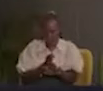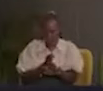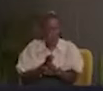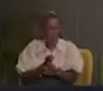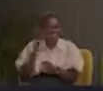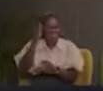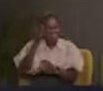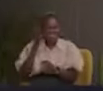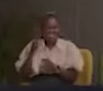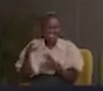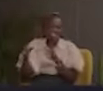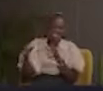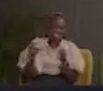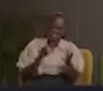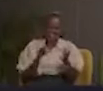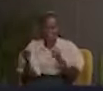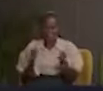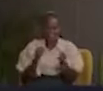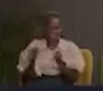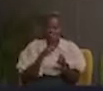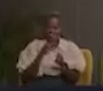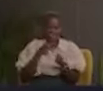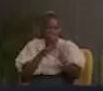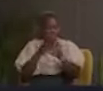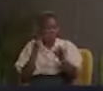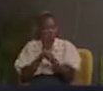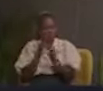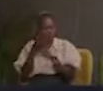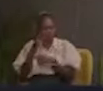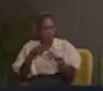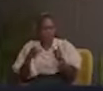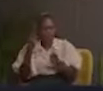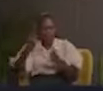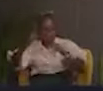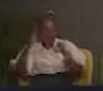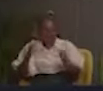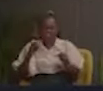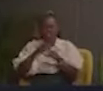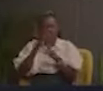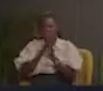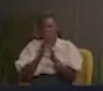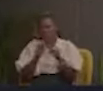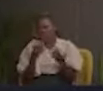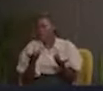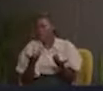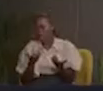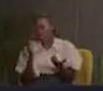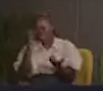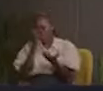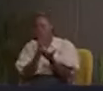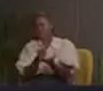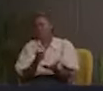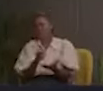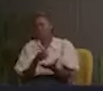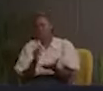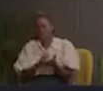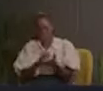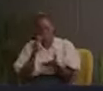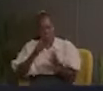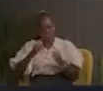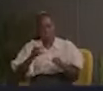staggered not at the promise of God through unbelief, but was strong in faith. How did he prove that he was strong in faith? Giving